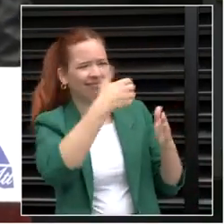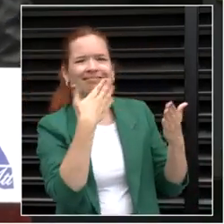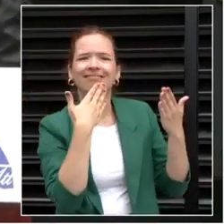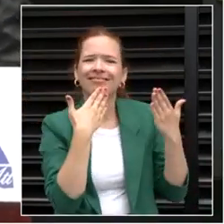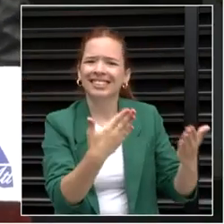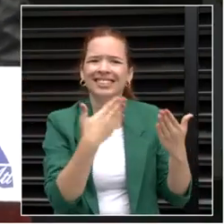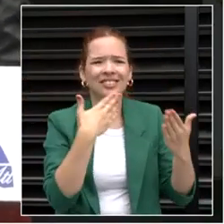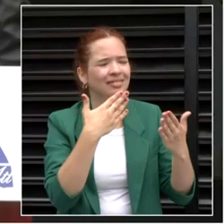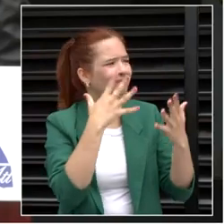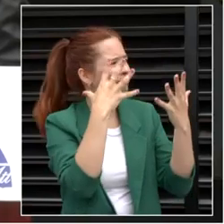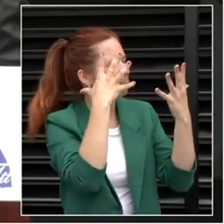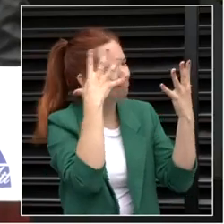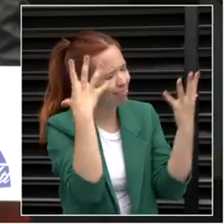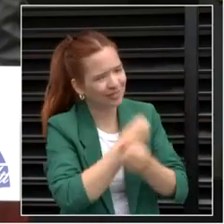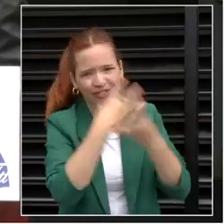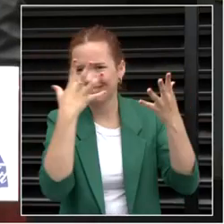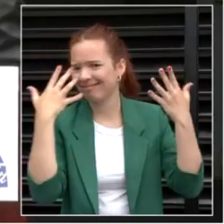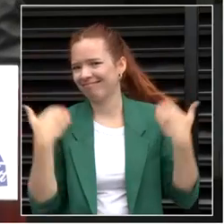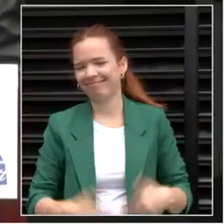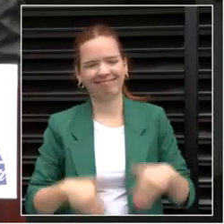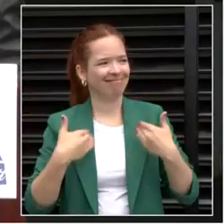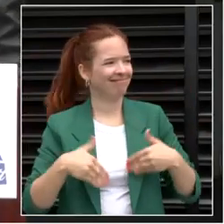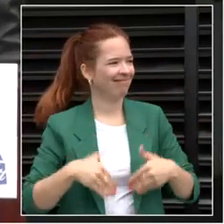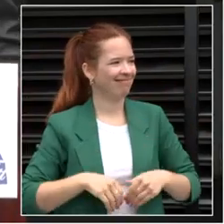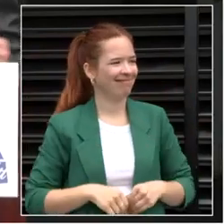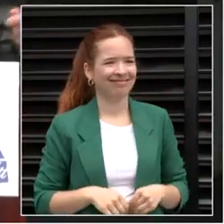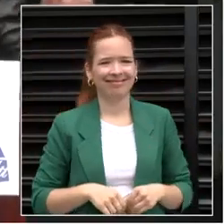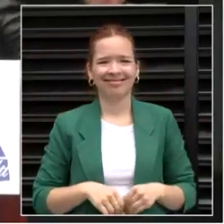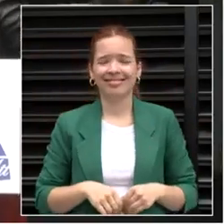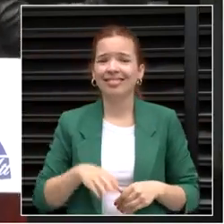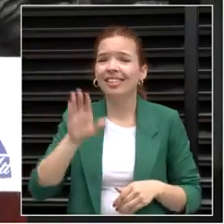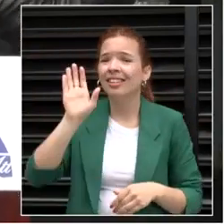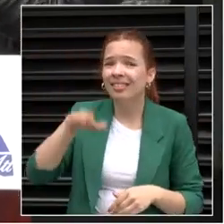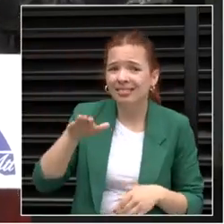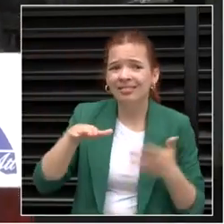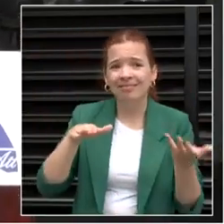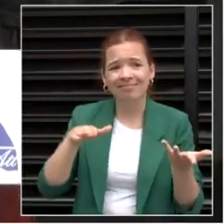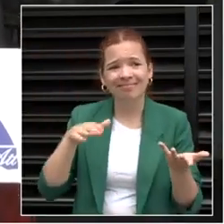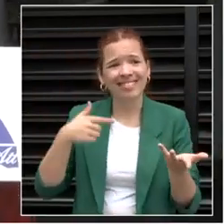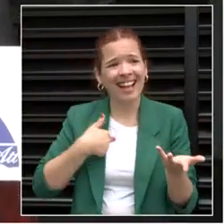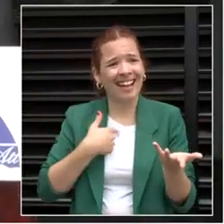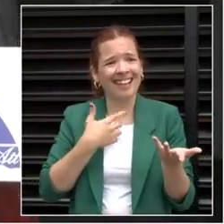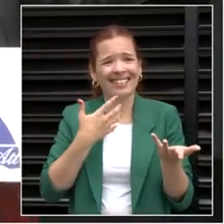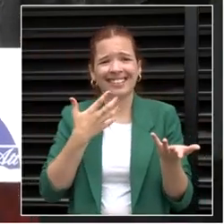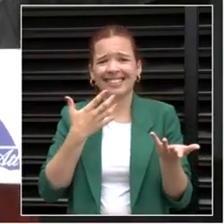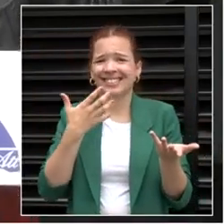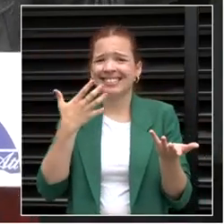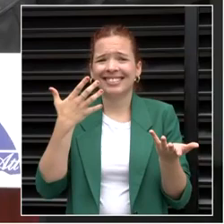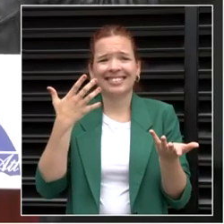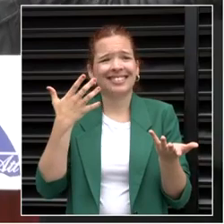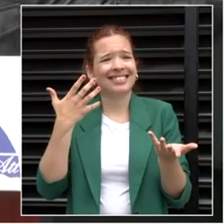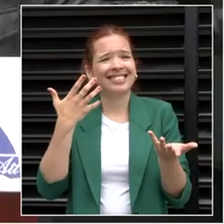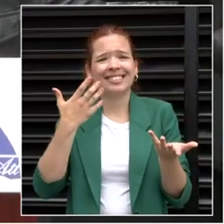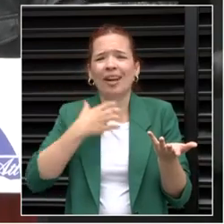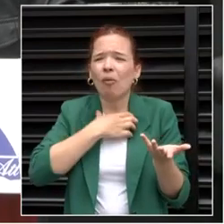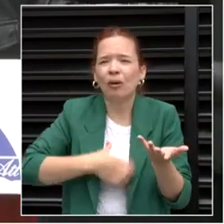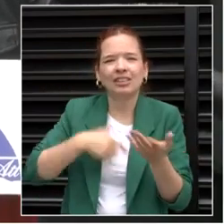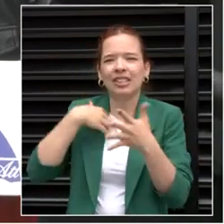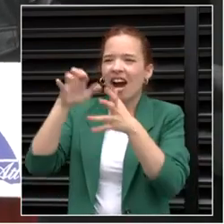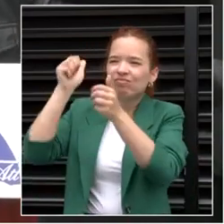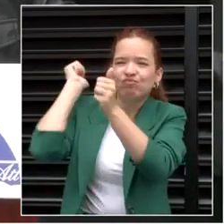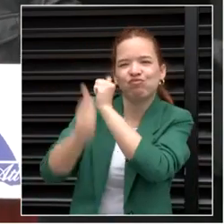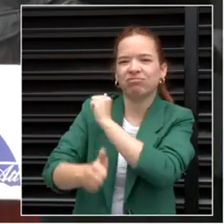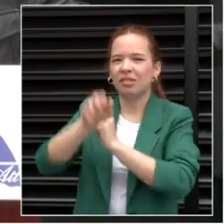of bill or law where they're required in every federal building in